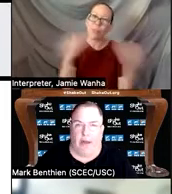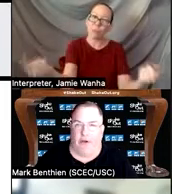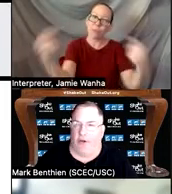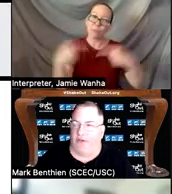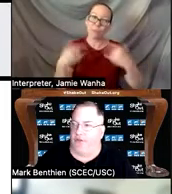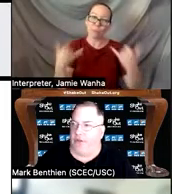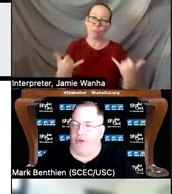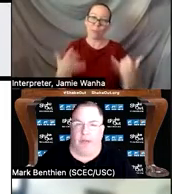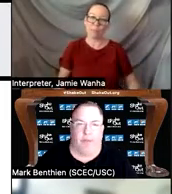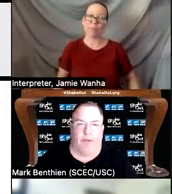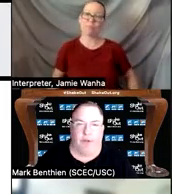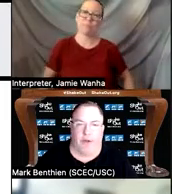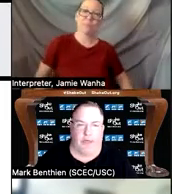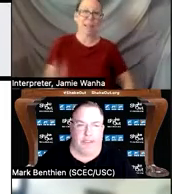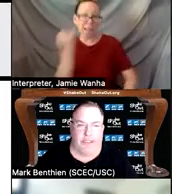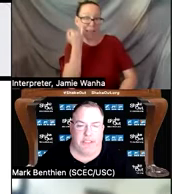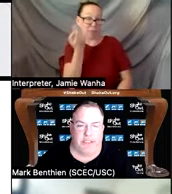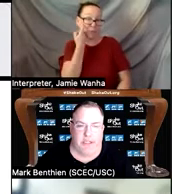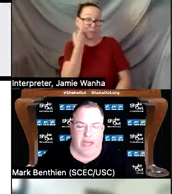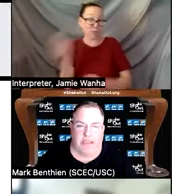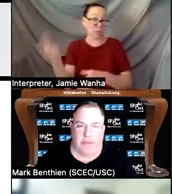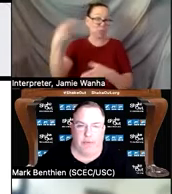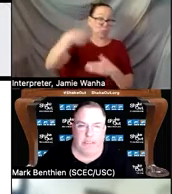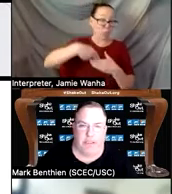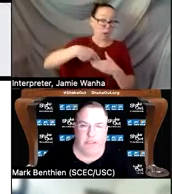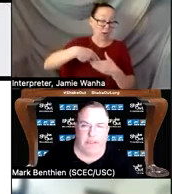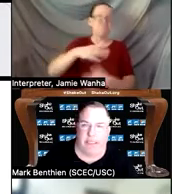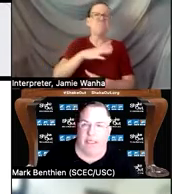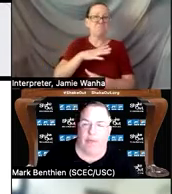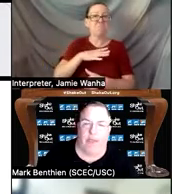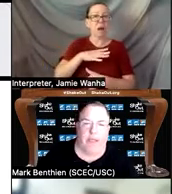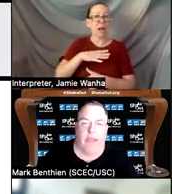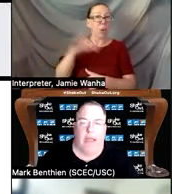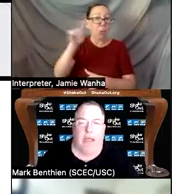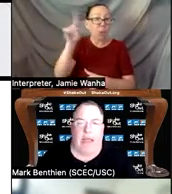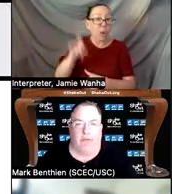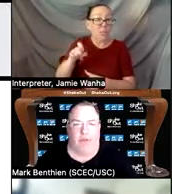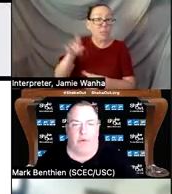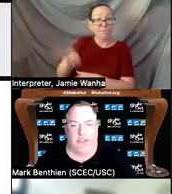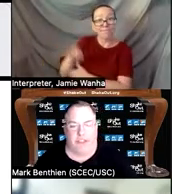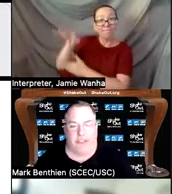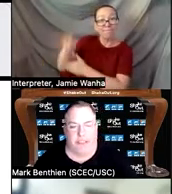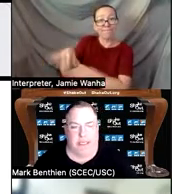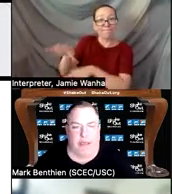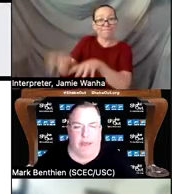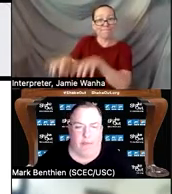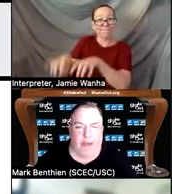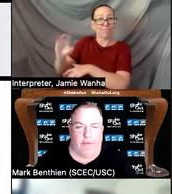So reminder, if you've just joined, please put your questions into the chat as your presenters are speaking. We can then ask those